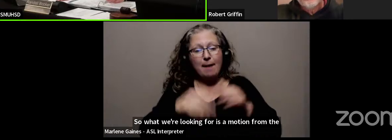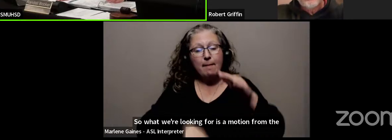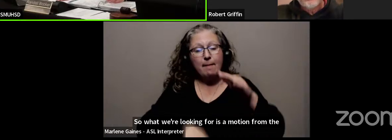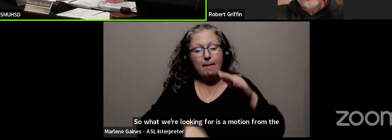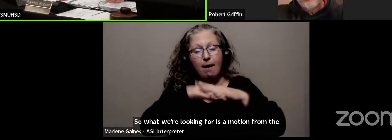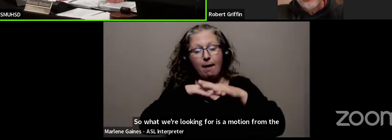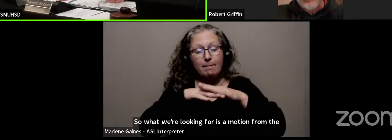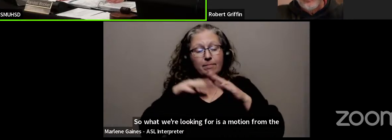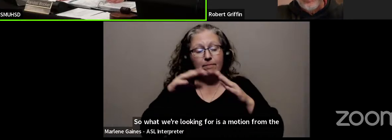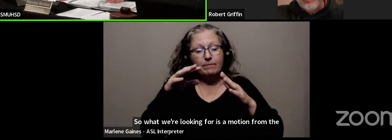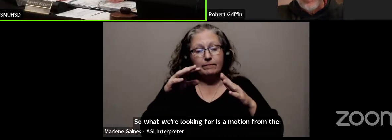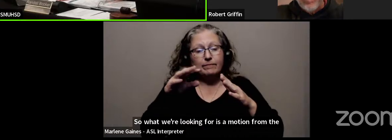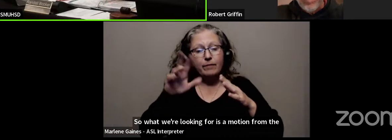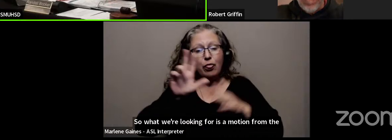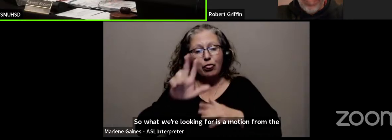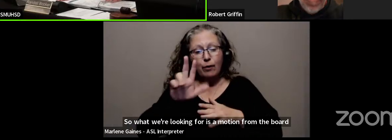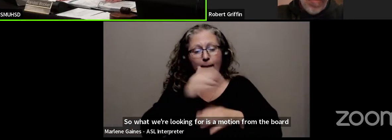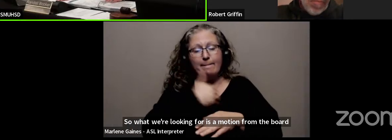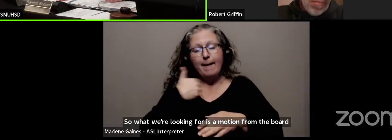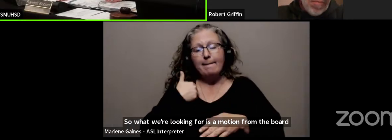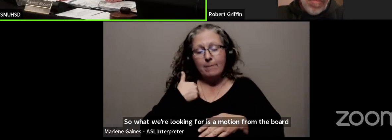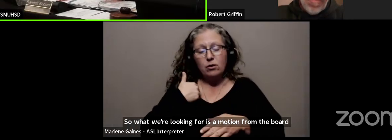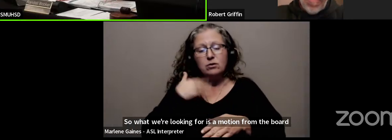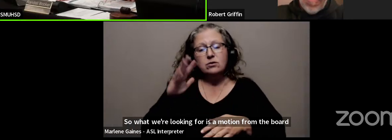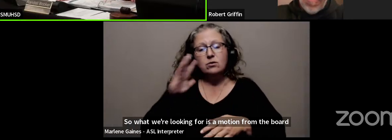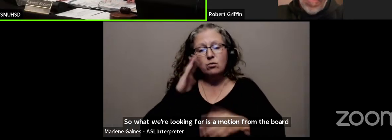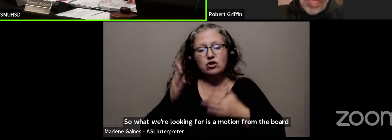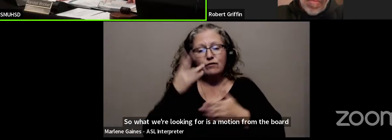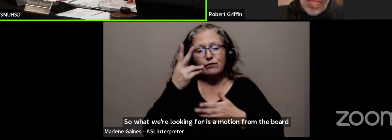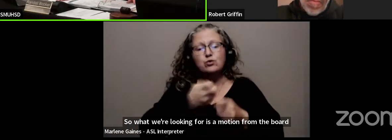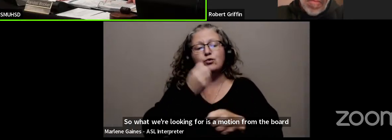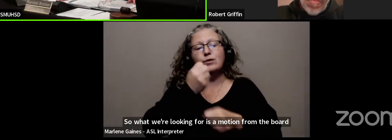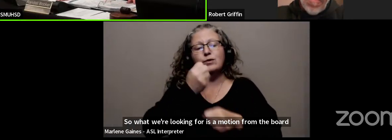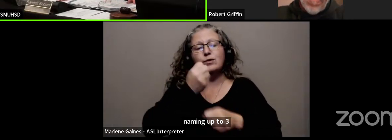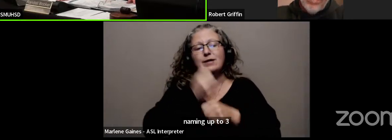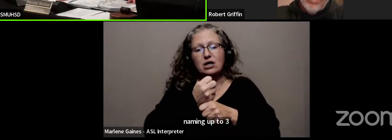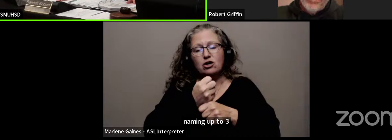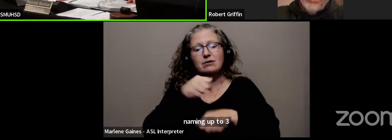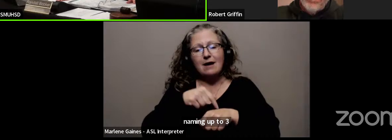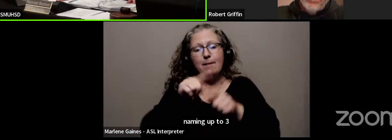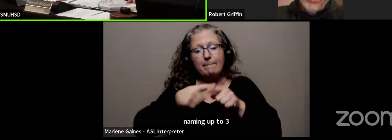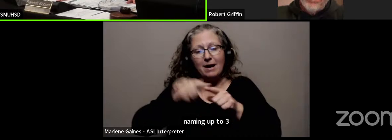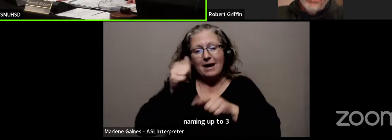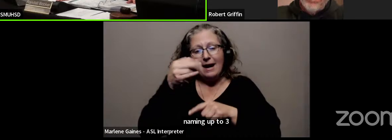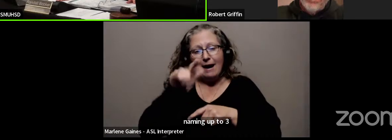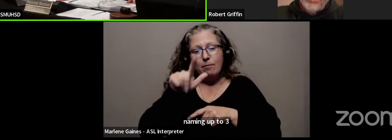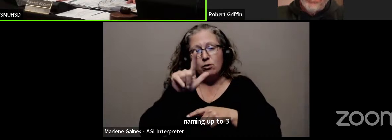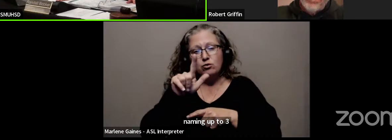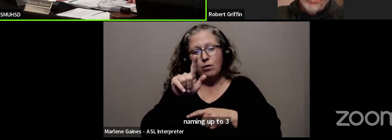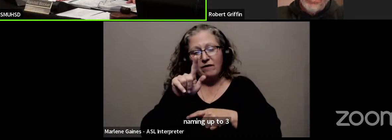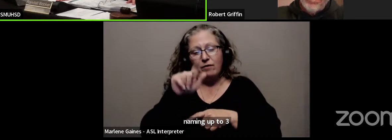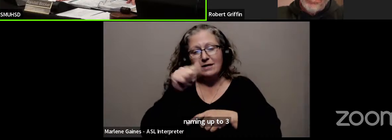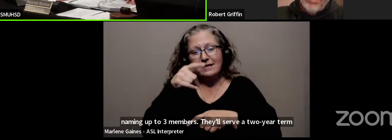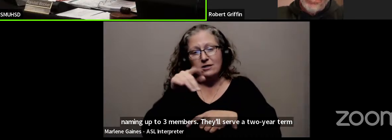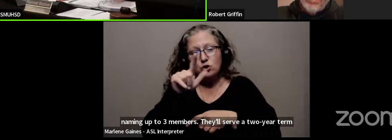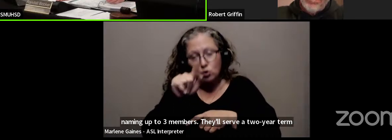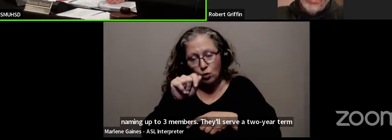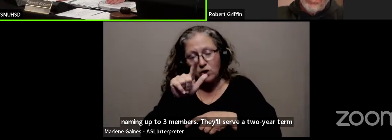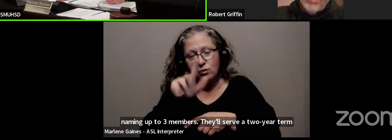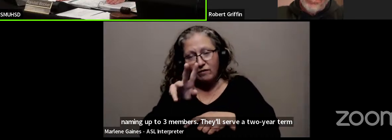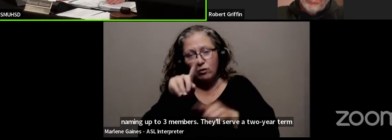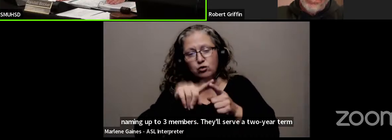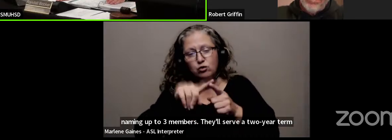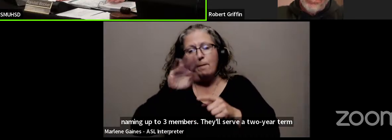to 3 members. They'll serve a 2-year term beginning April 1st, 2024 through March